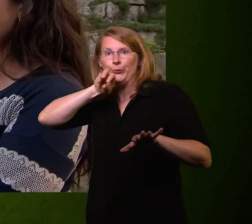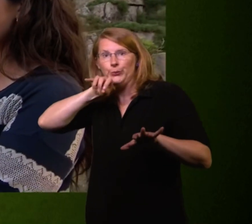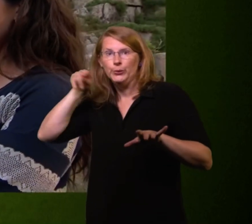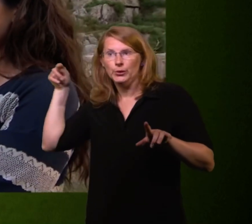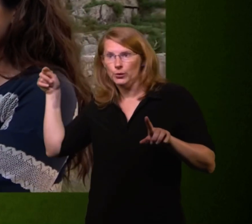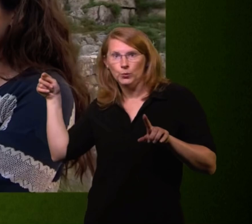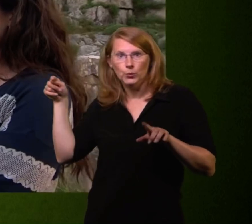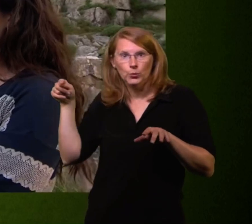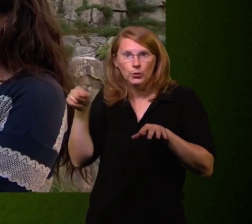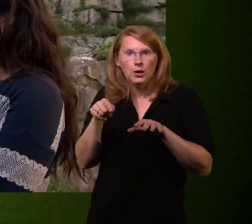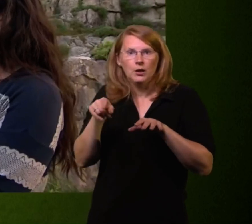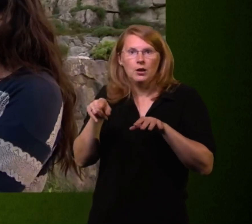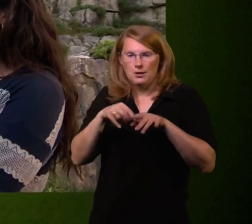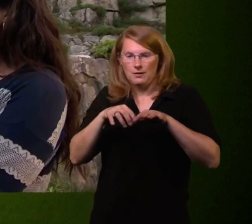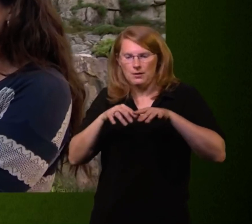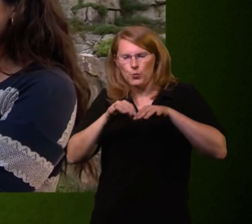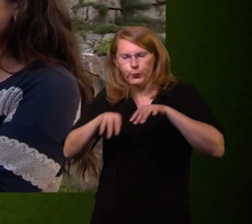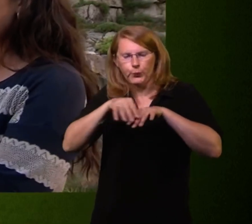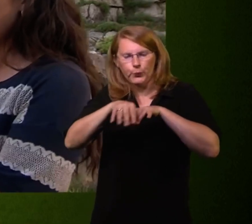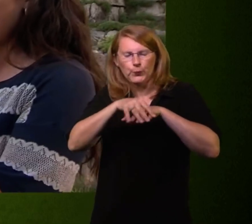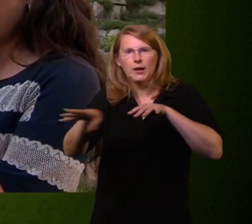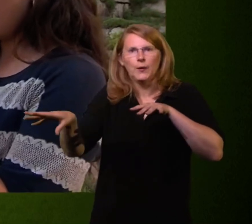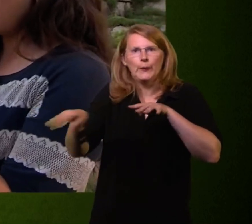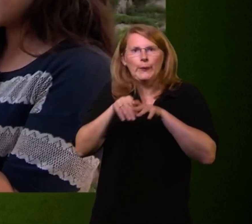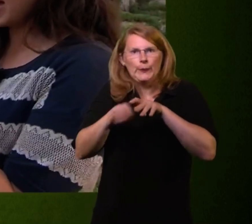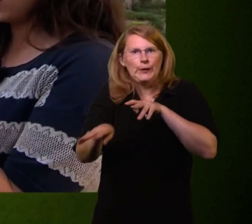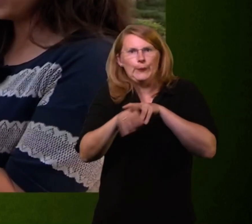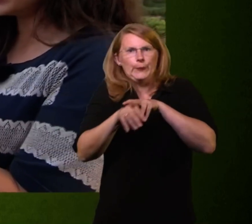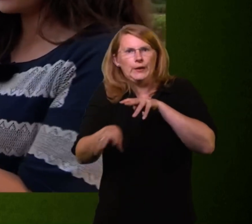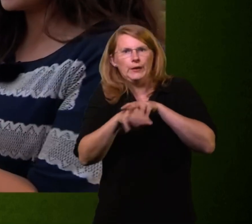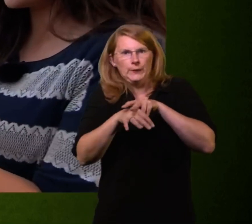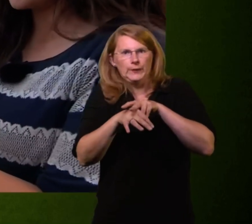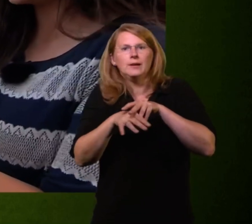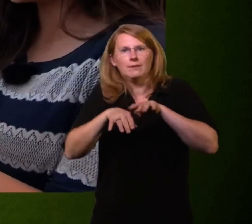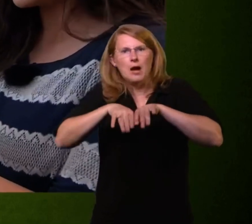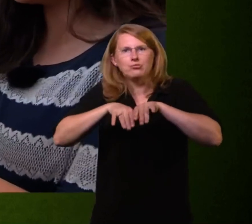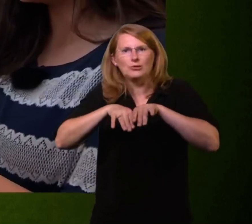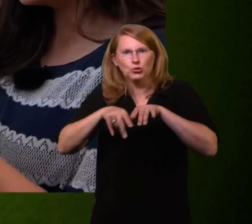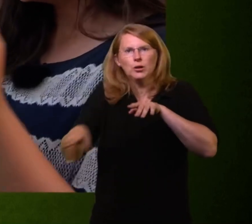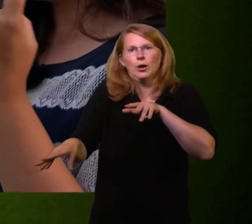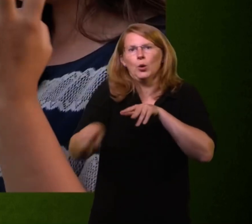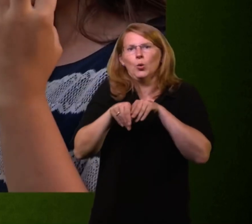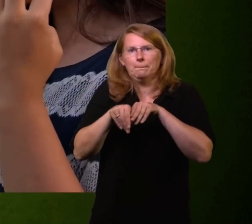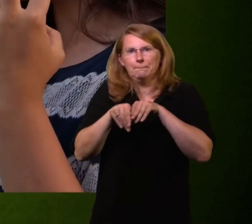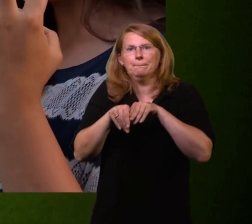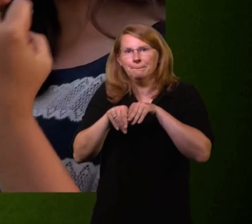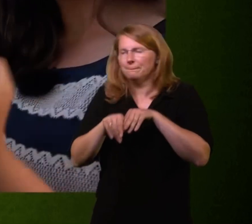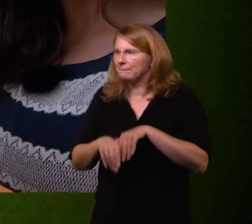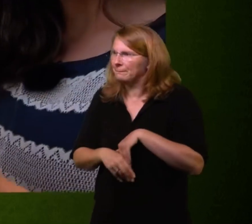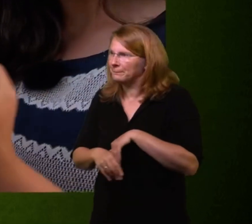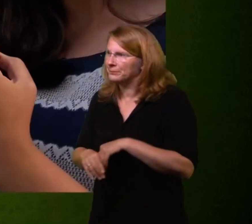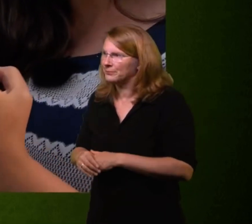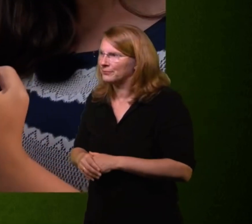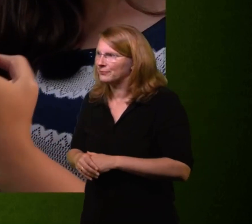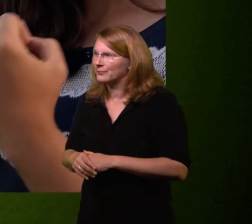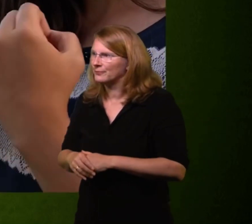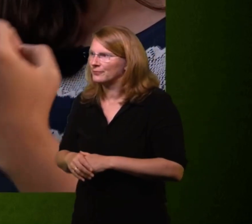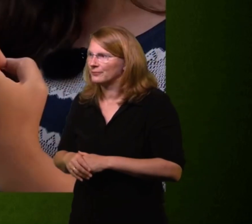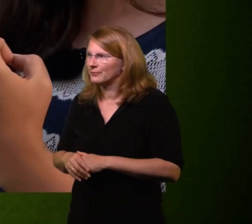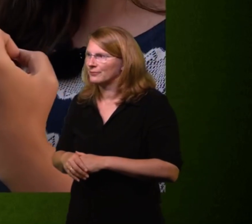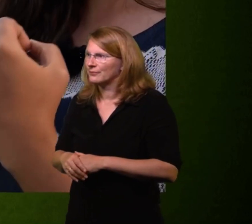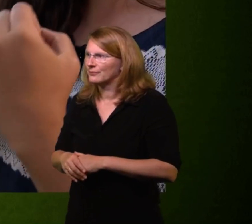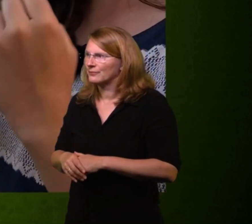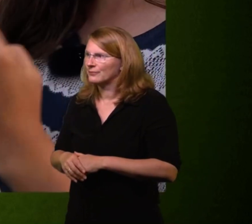in vibrations. So they start to vibrate. And every singular scale with a different size is able to basically absorb a